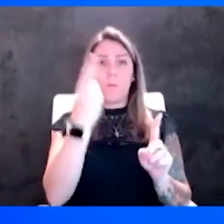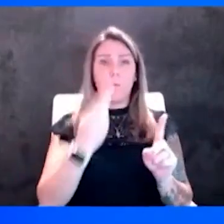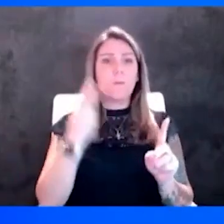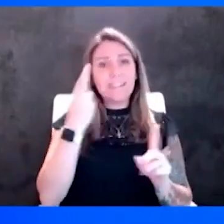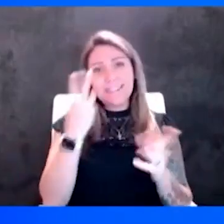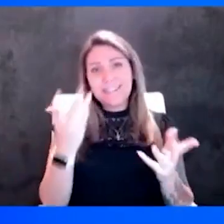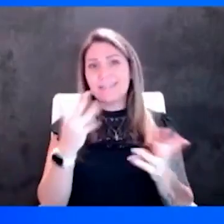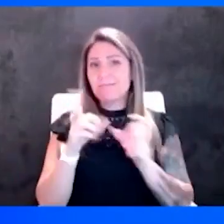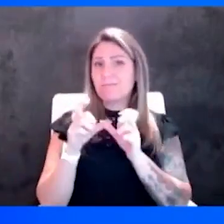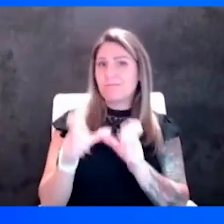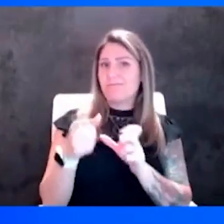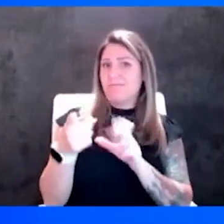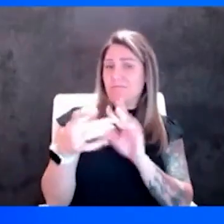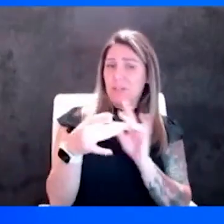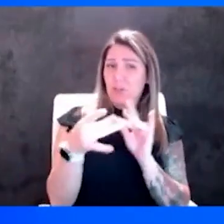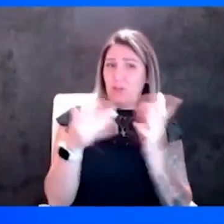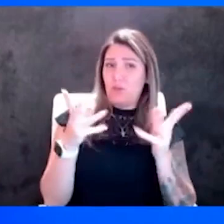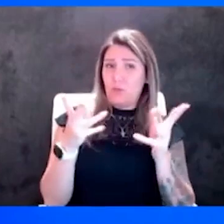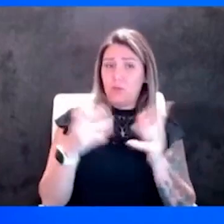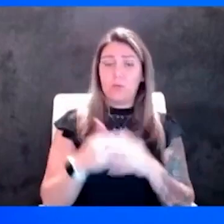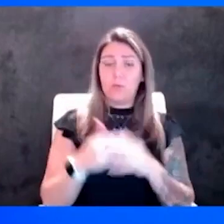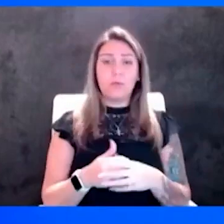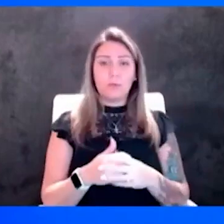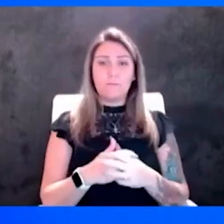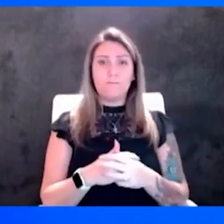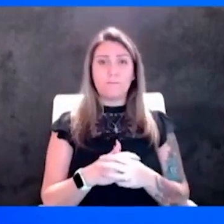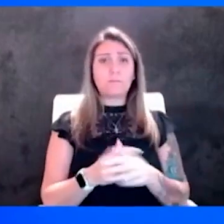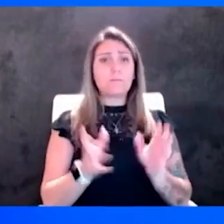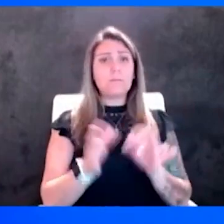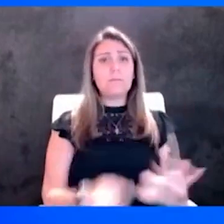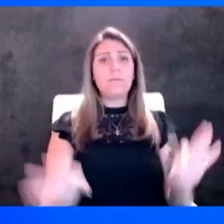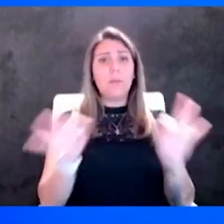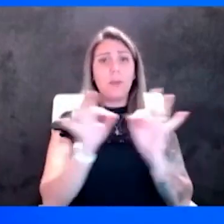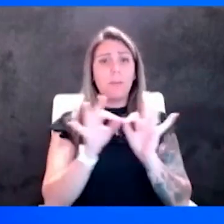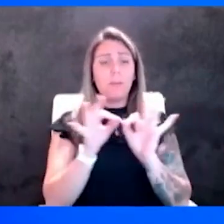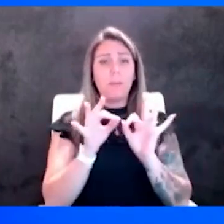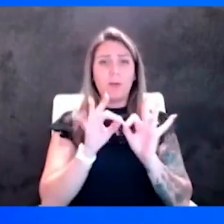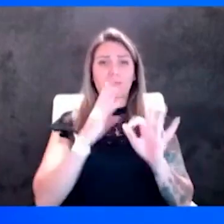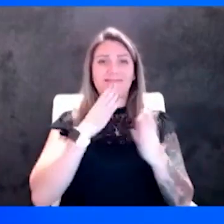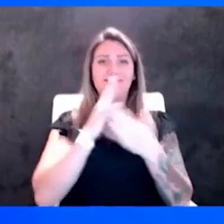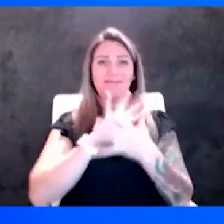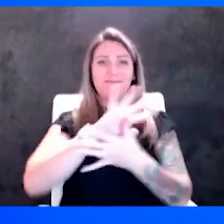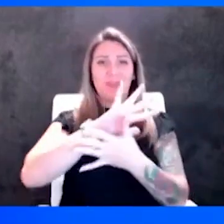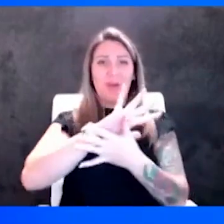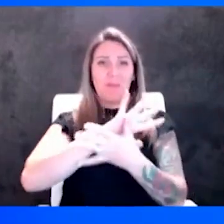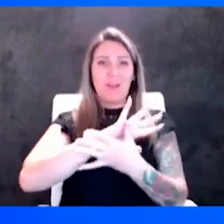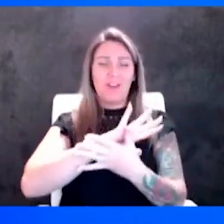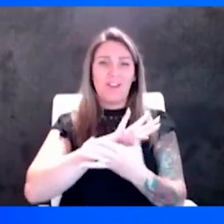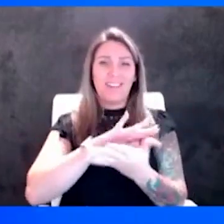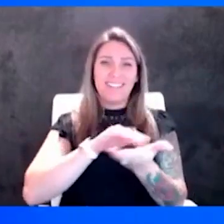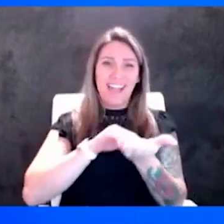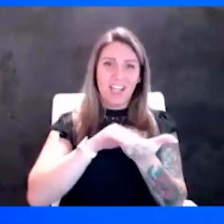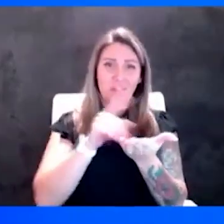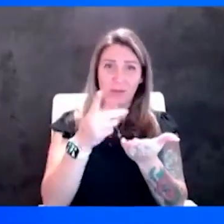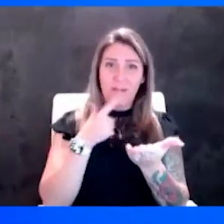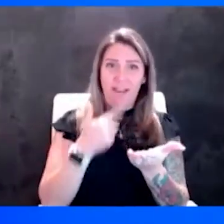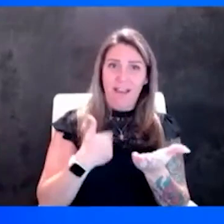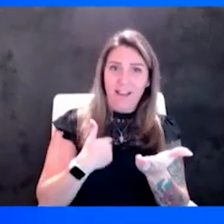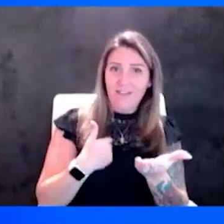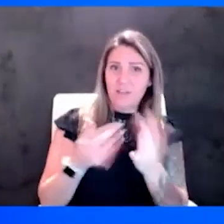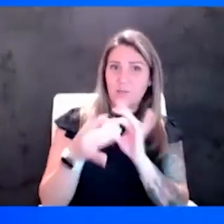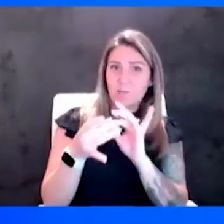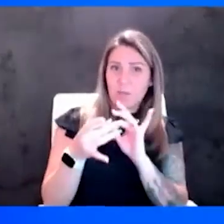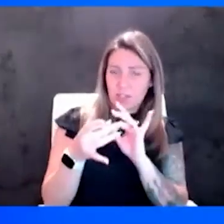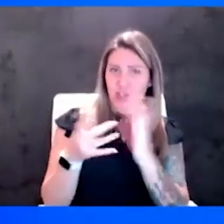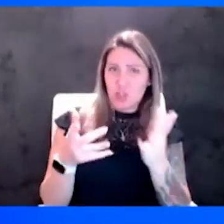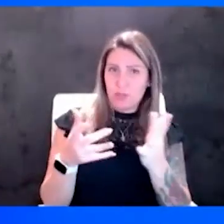was saying, of the importance of having a good primary care physician that you have a relationship with. Because these are